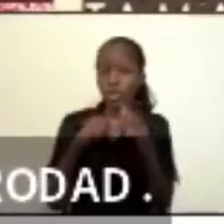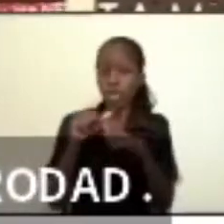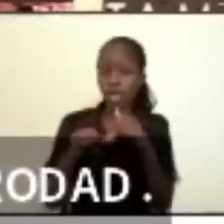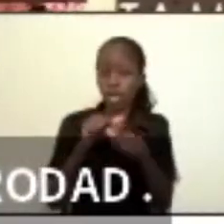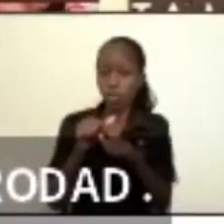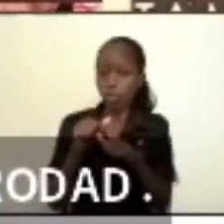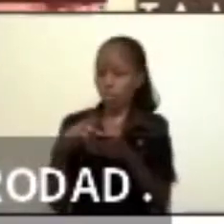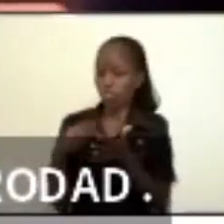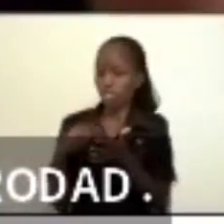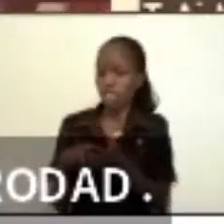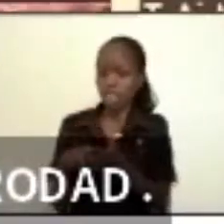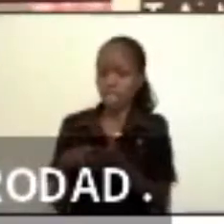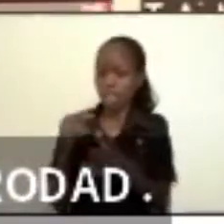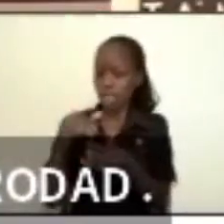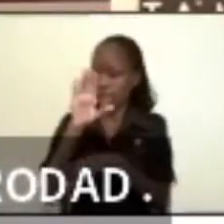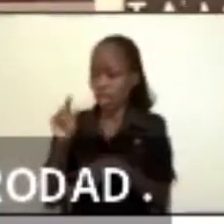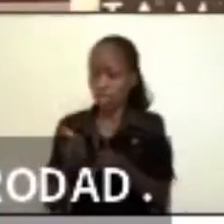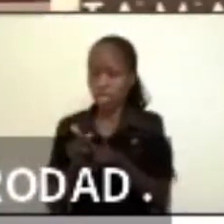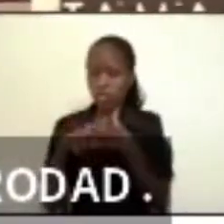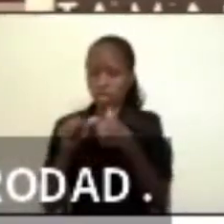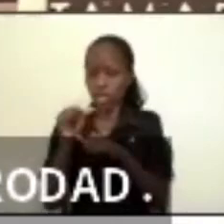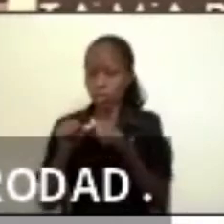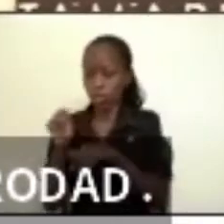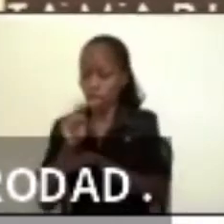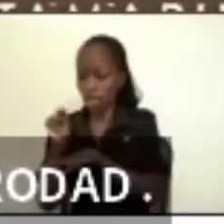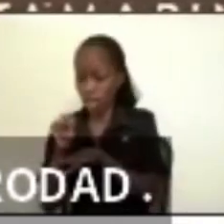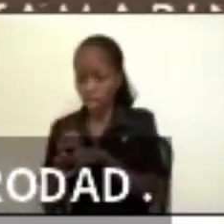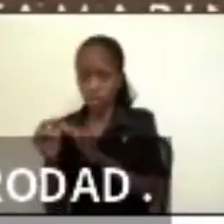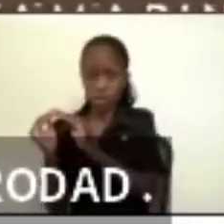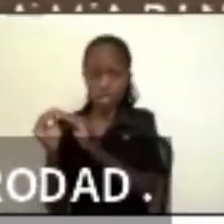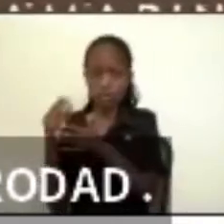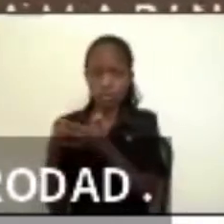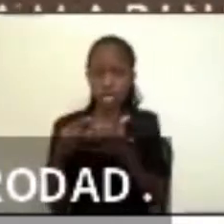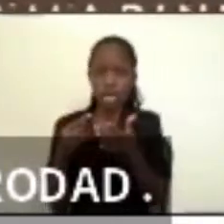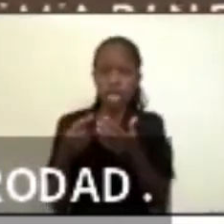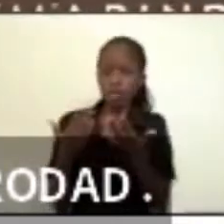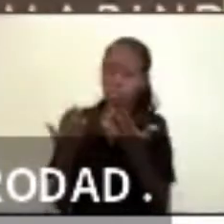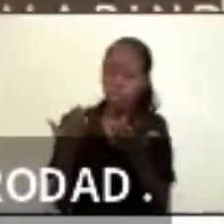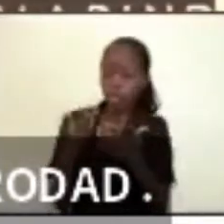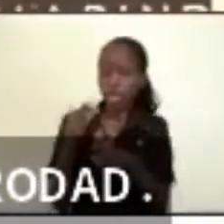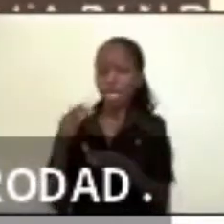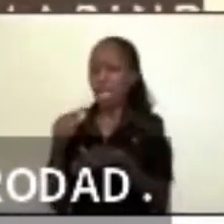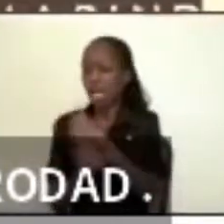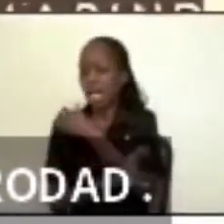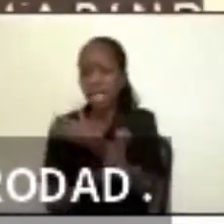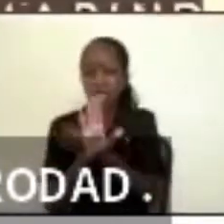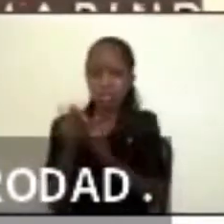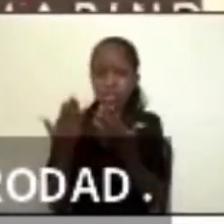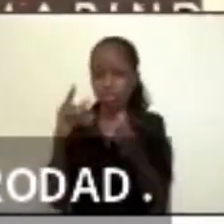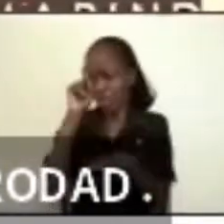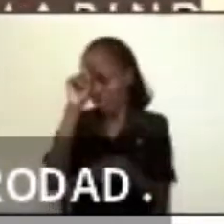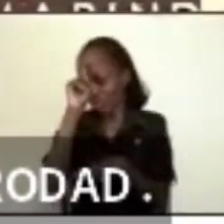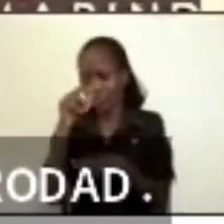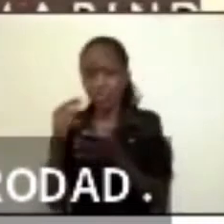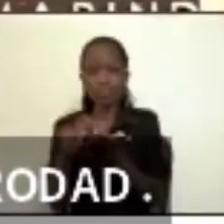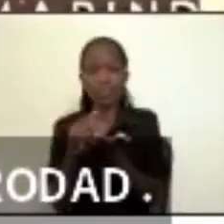they have? What about the national and the multinational levels? When you talk about your country, whether it's Ghana or Morocco or Egypt,